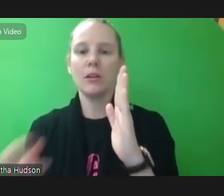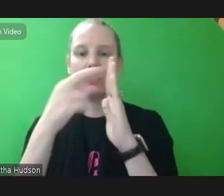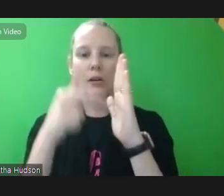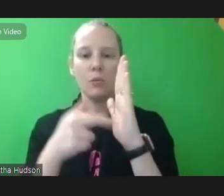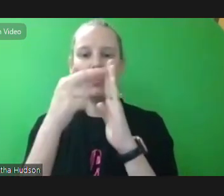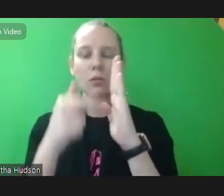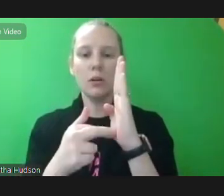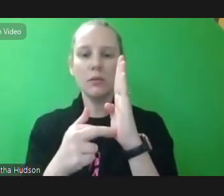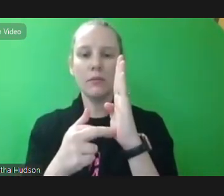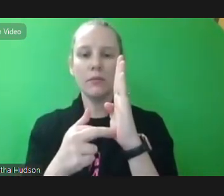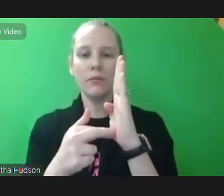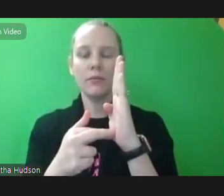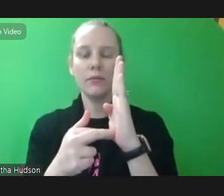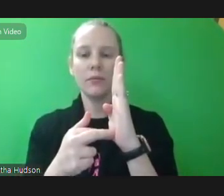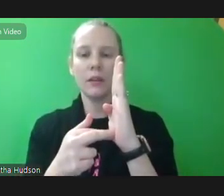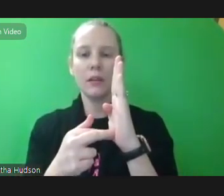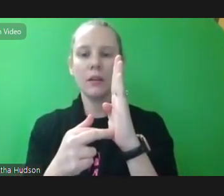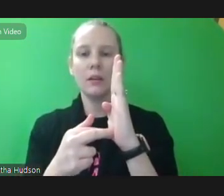So our rule